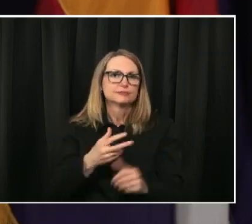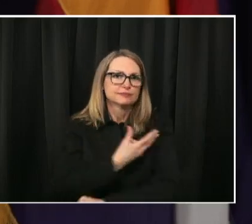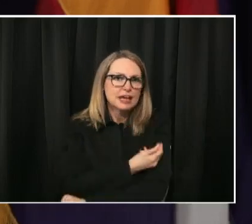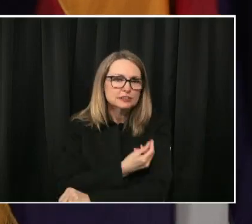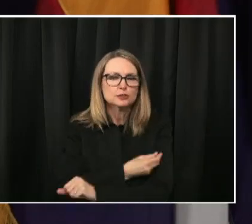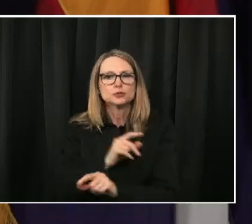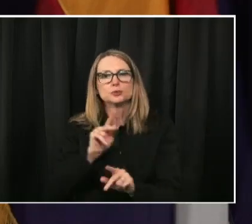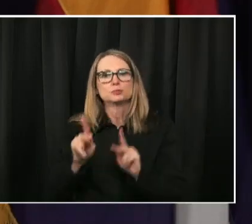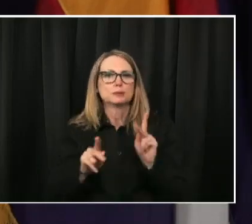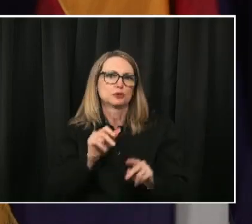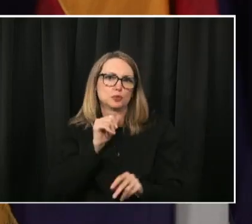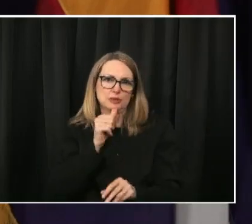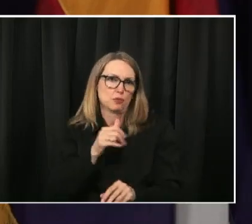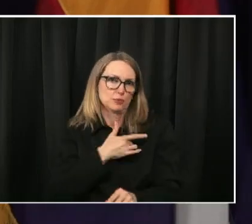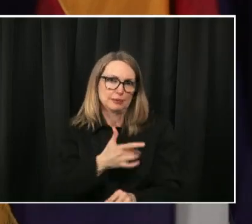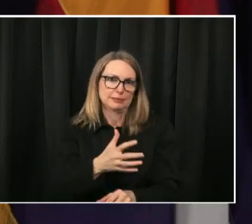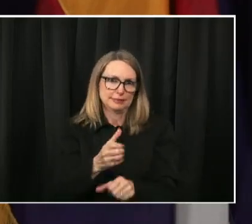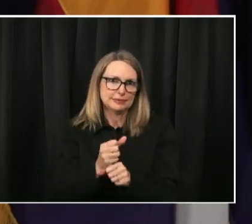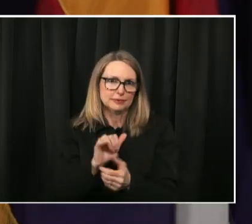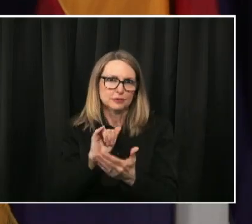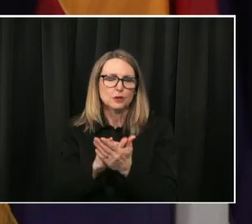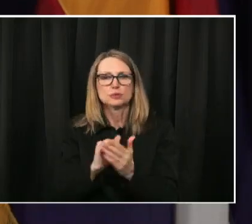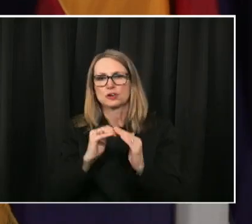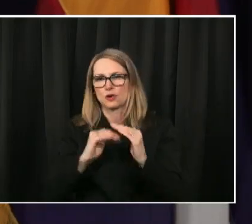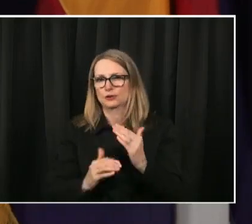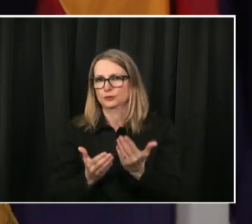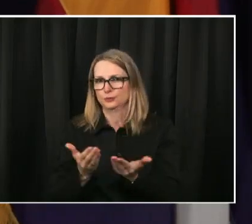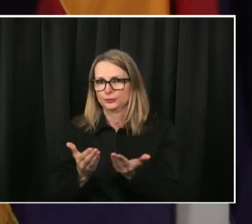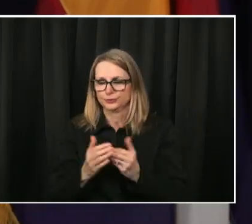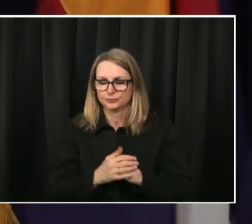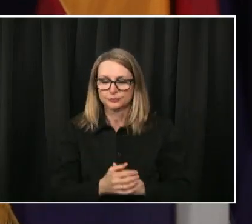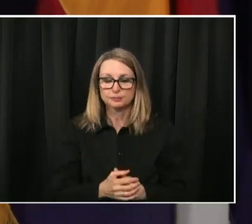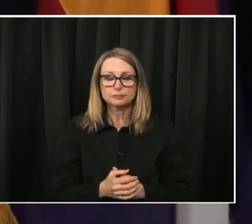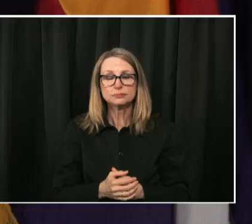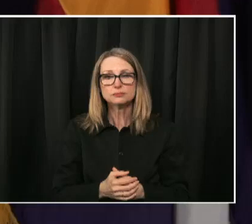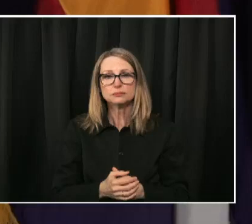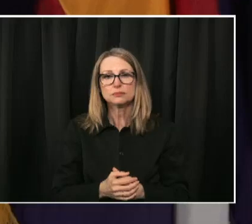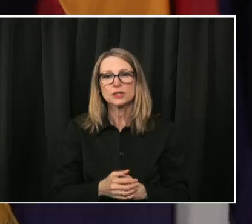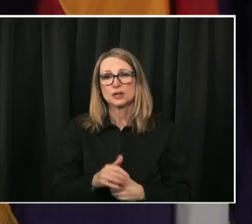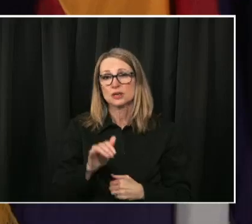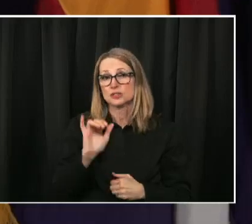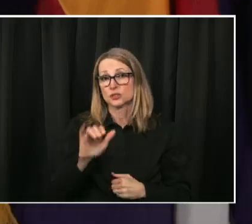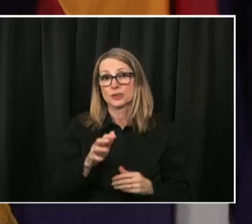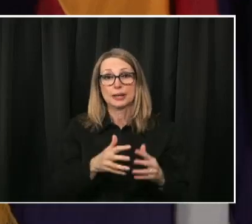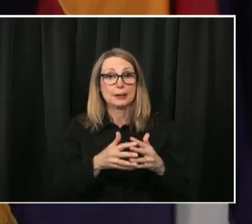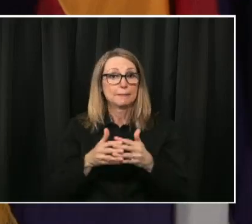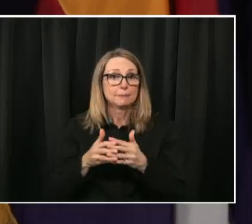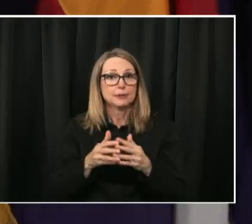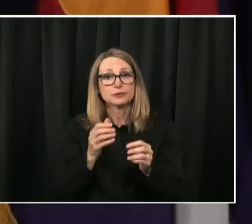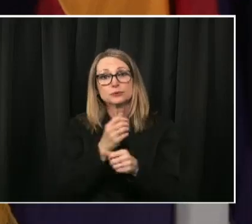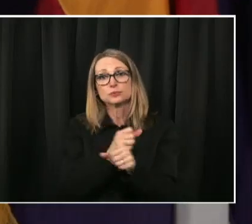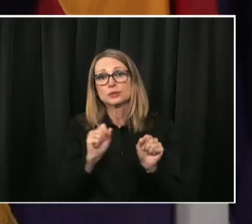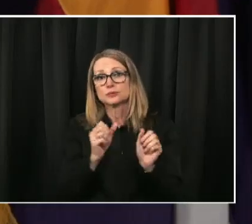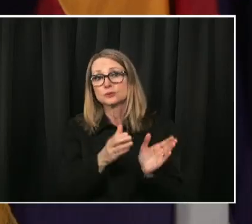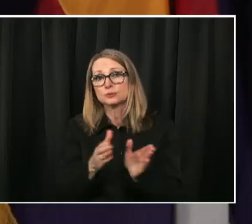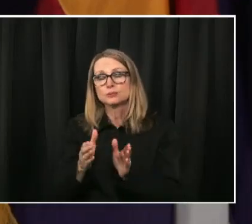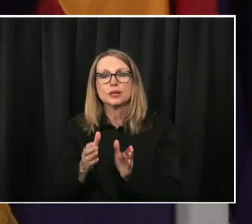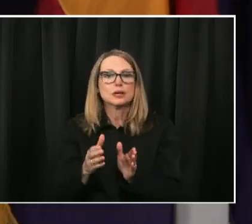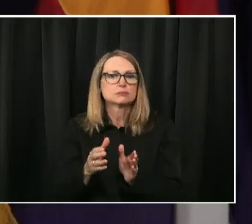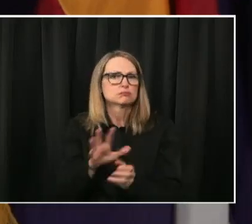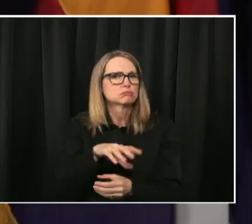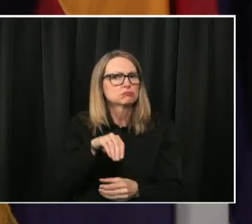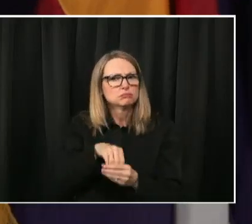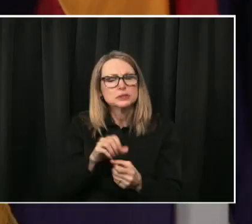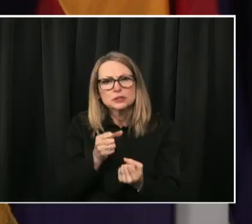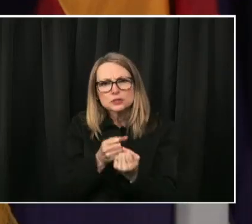that people know that as part of the rescue plan, American Rescue Plan, it also includes support for